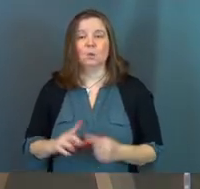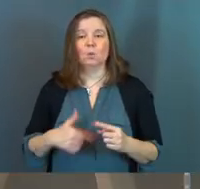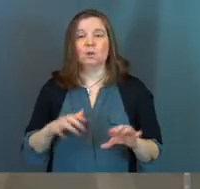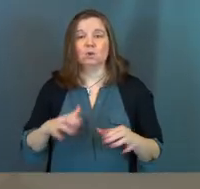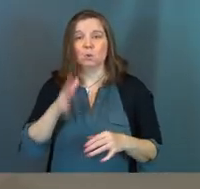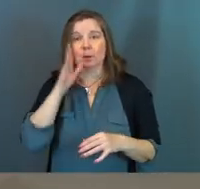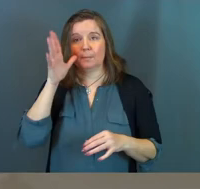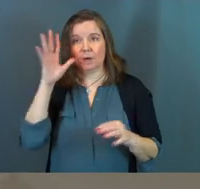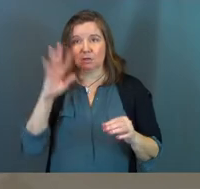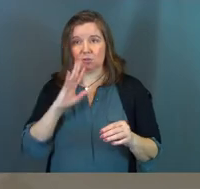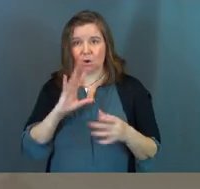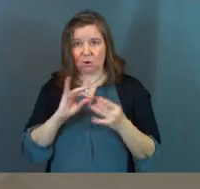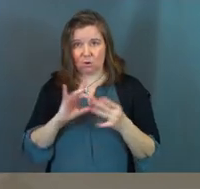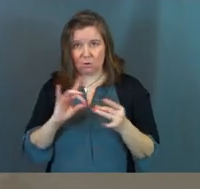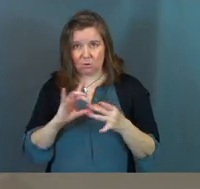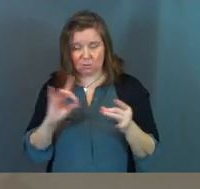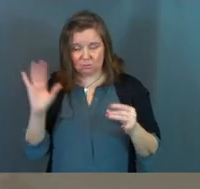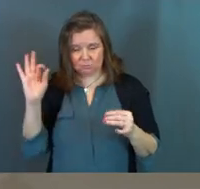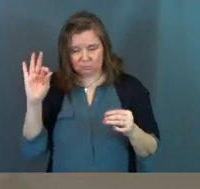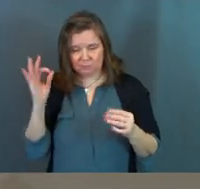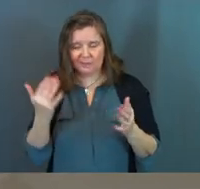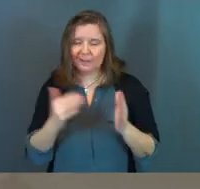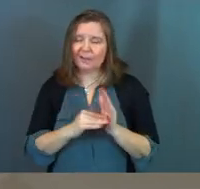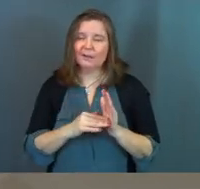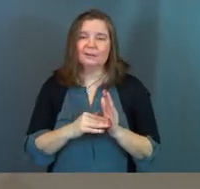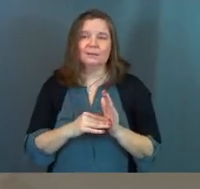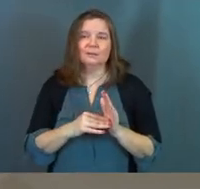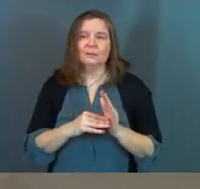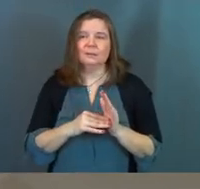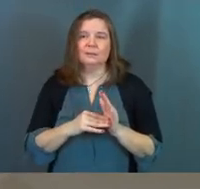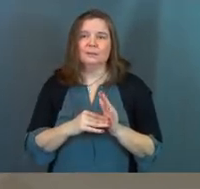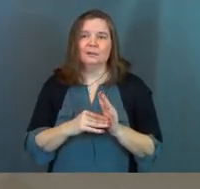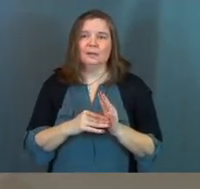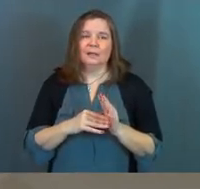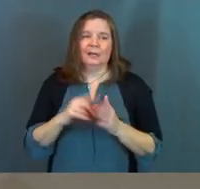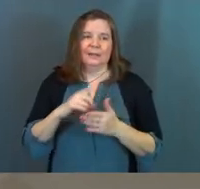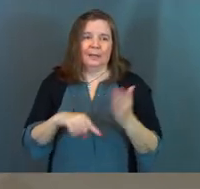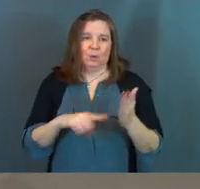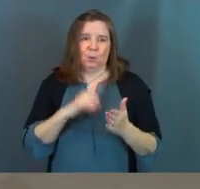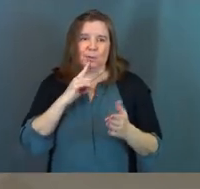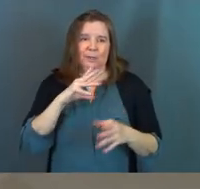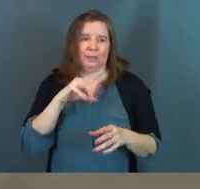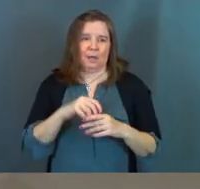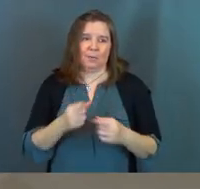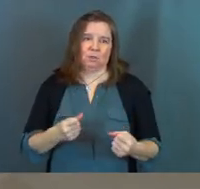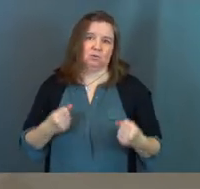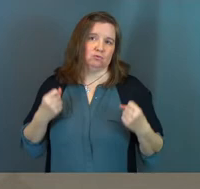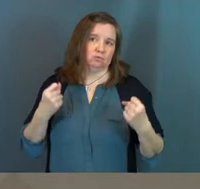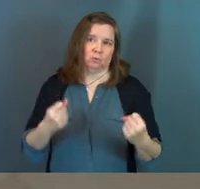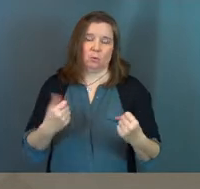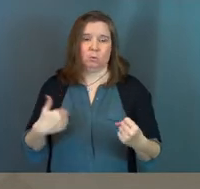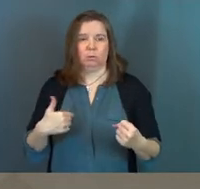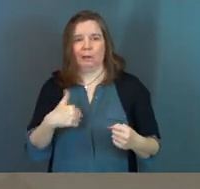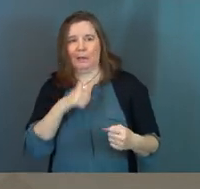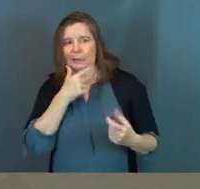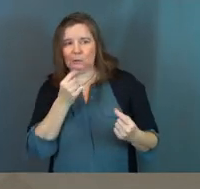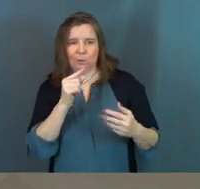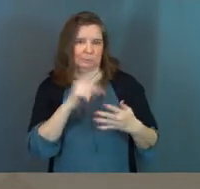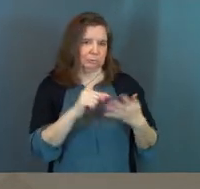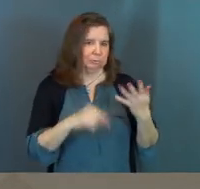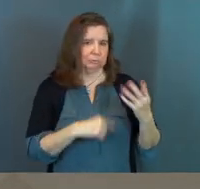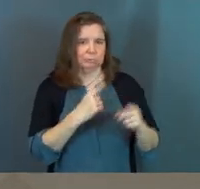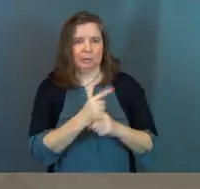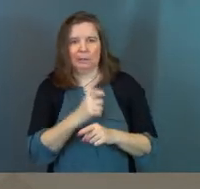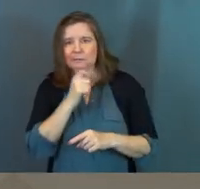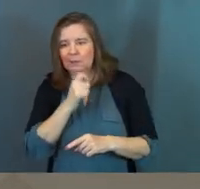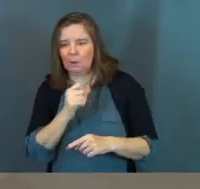Whenever you do a parent talk, again, the condemnation can really come in strong. Like, oh, I didn't do these things